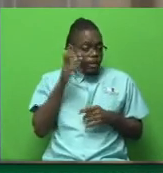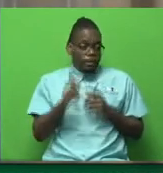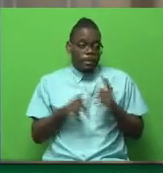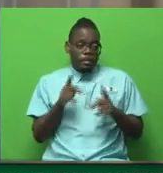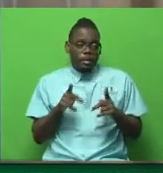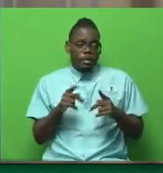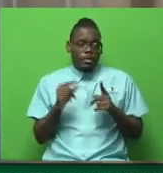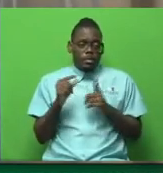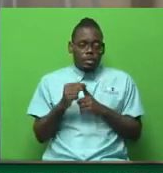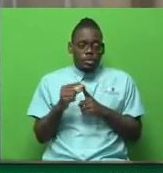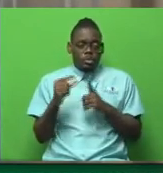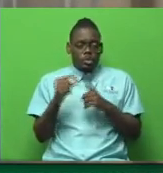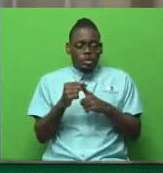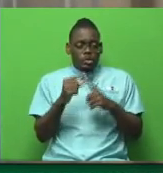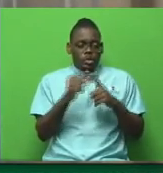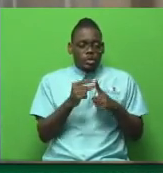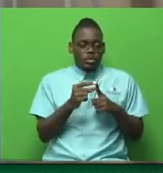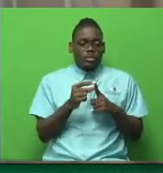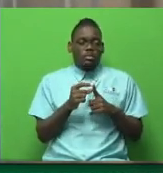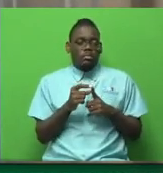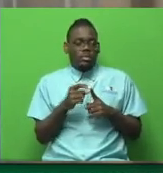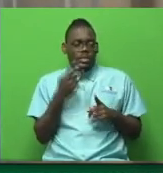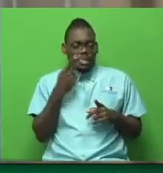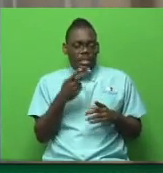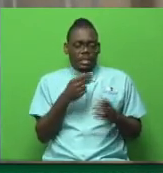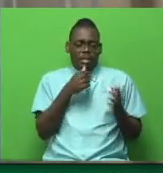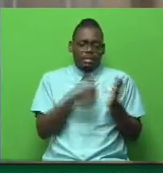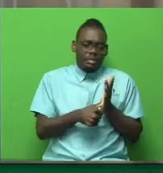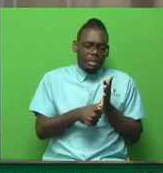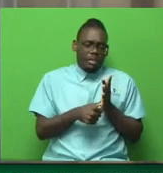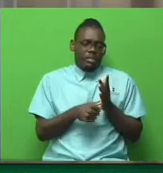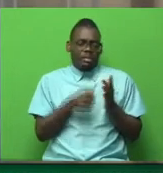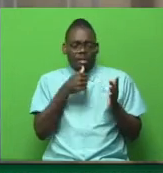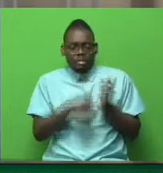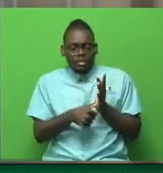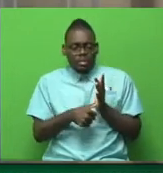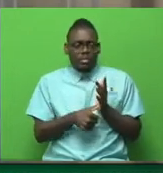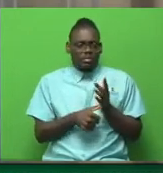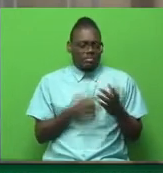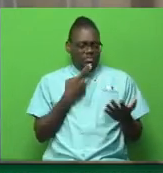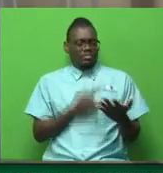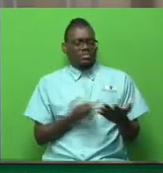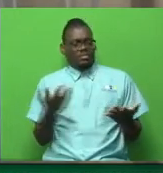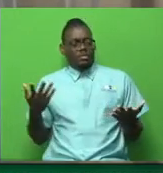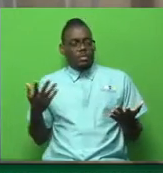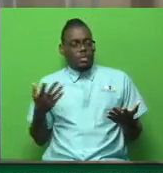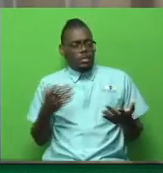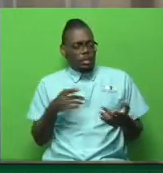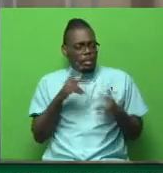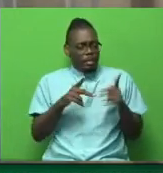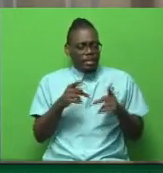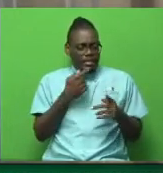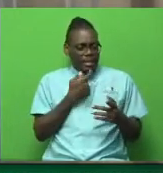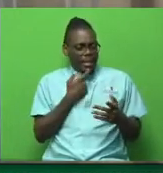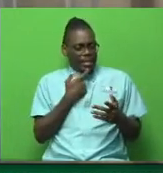mind speaker and the commentaries that have been um raised by citizens outside